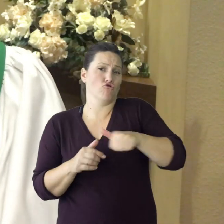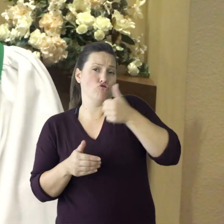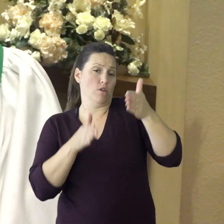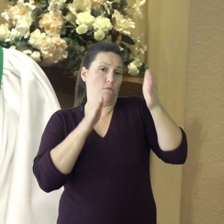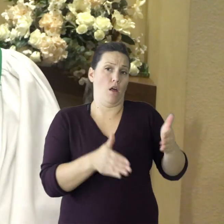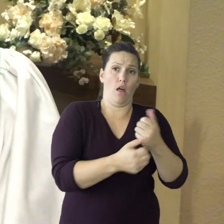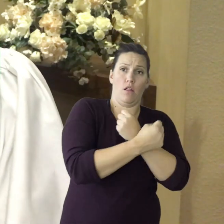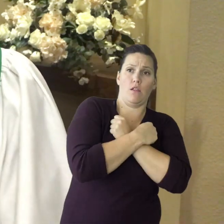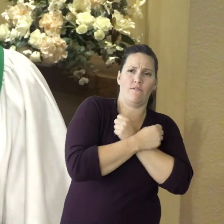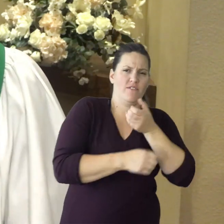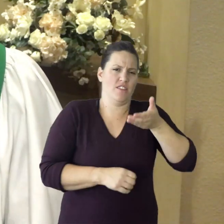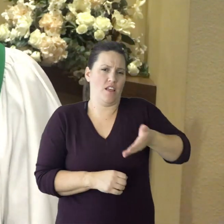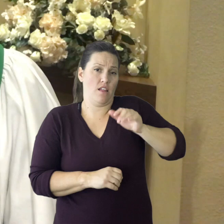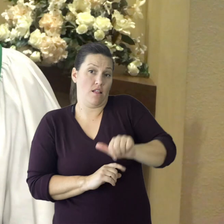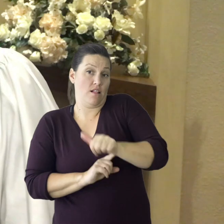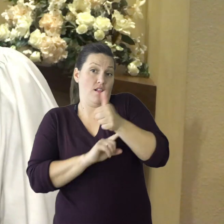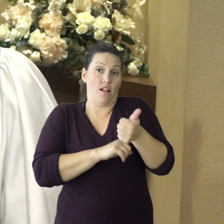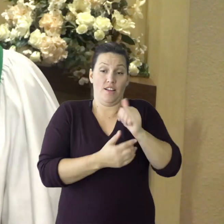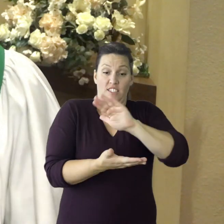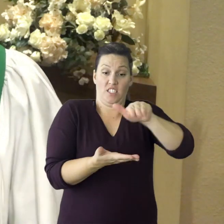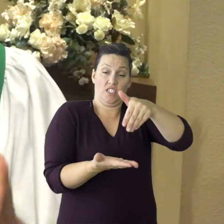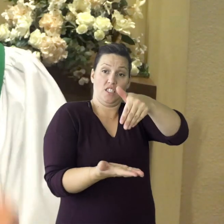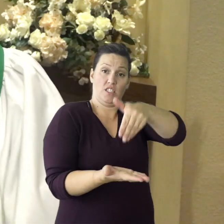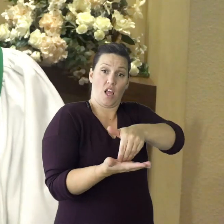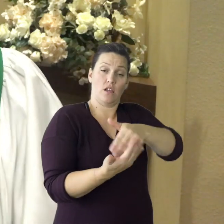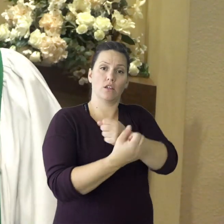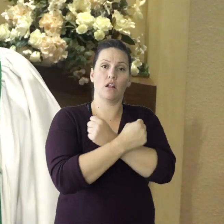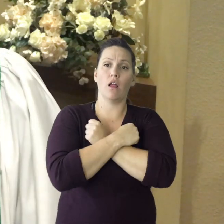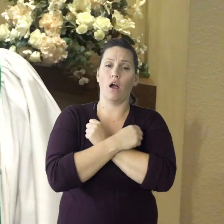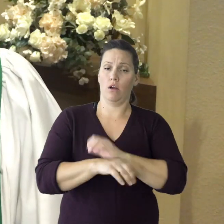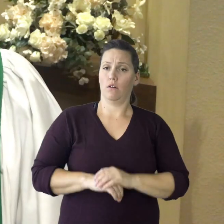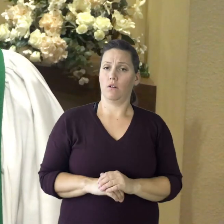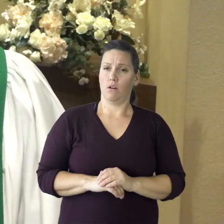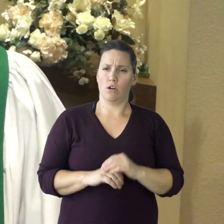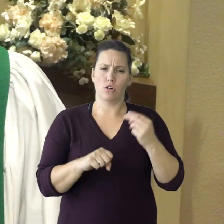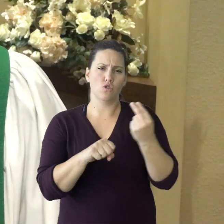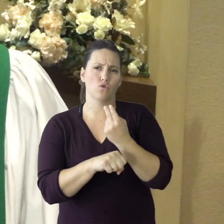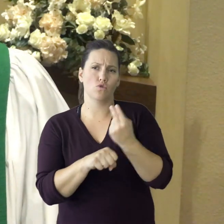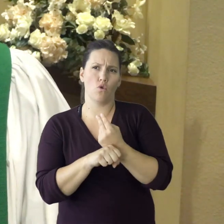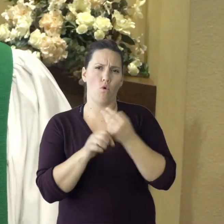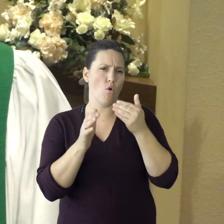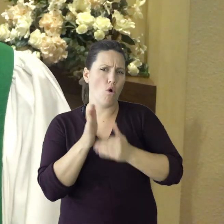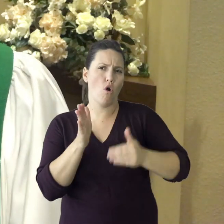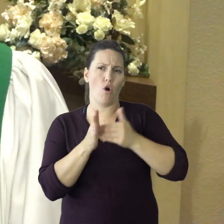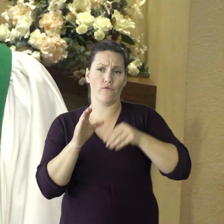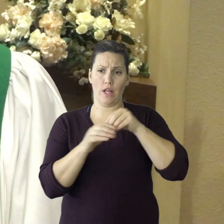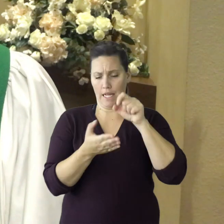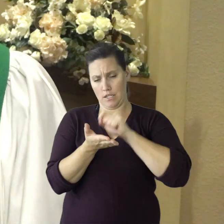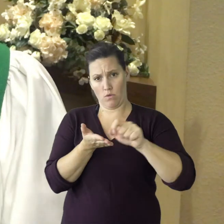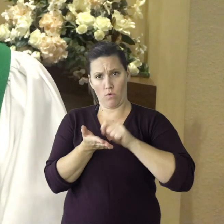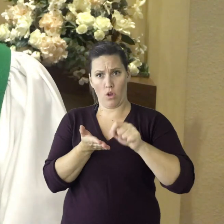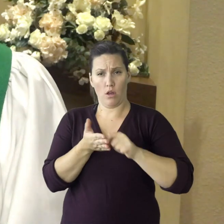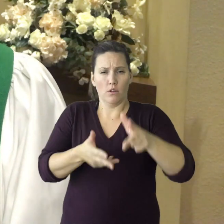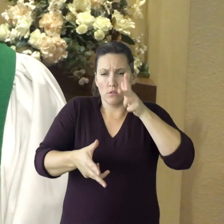this other person kind of love, this other-centered kind of love. And he uses it frequently in